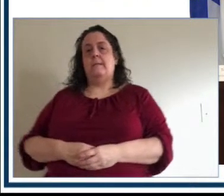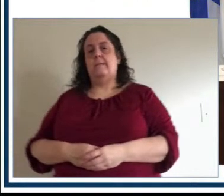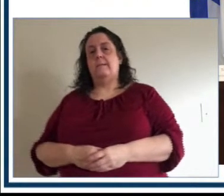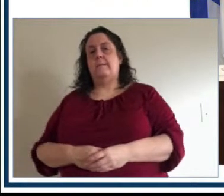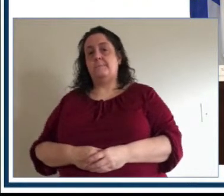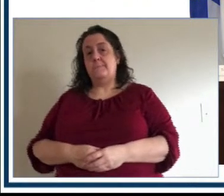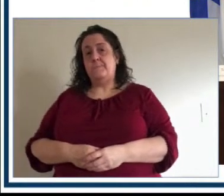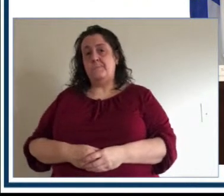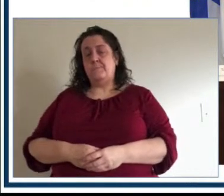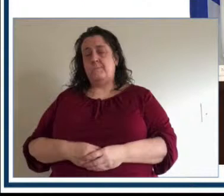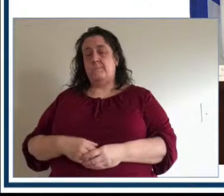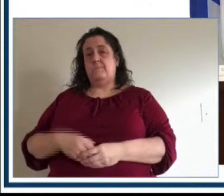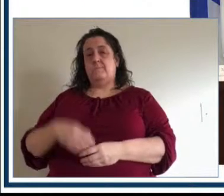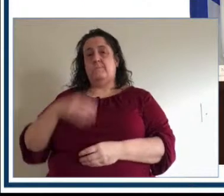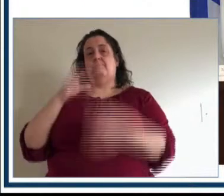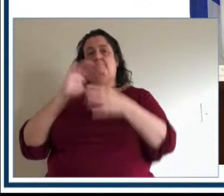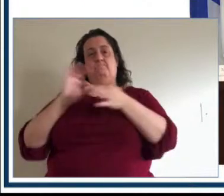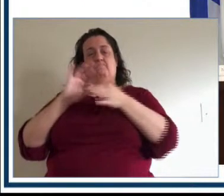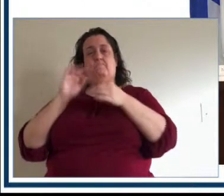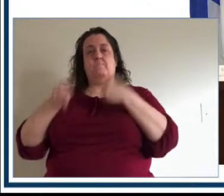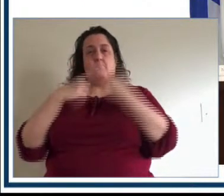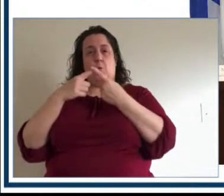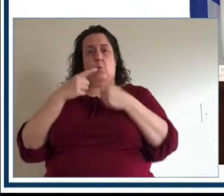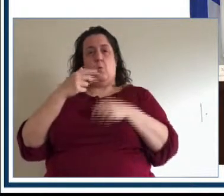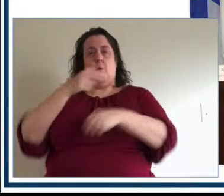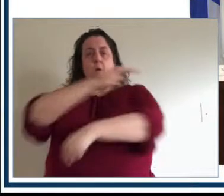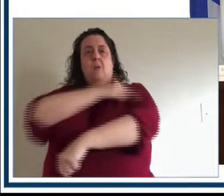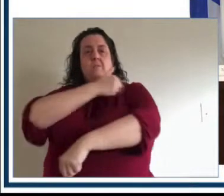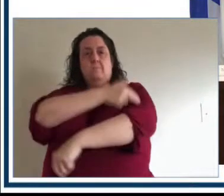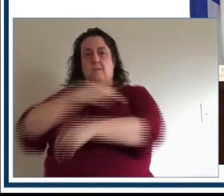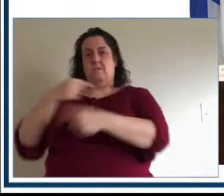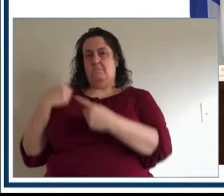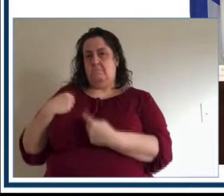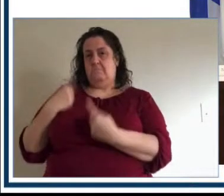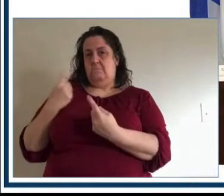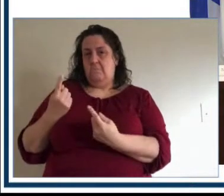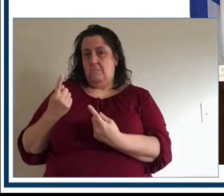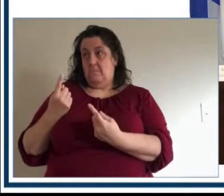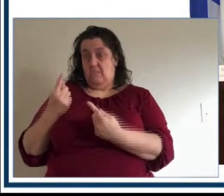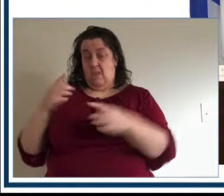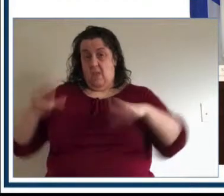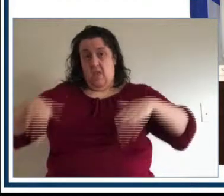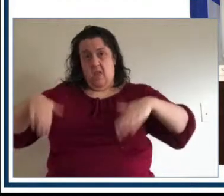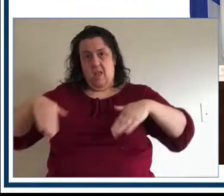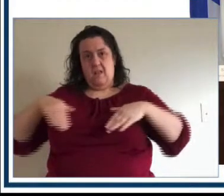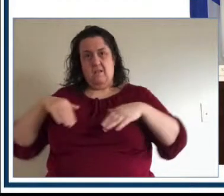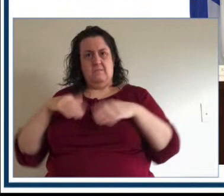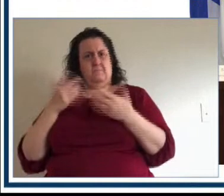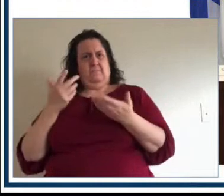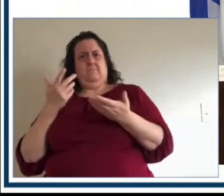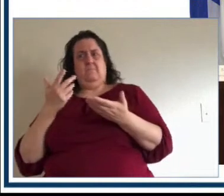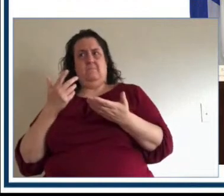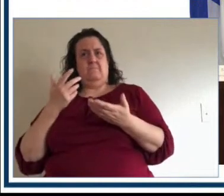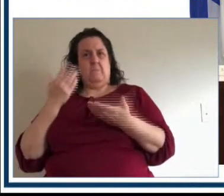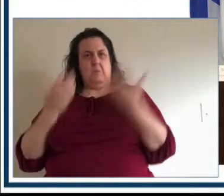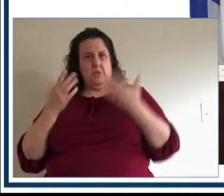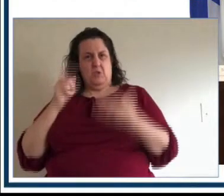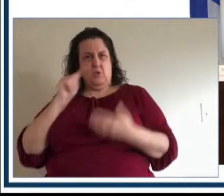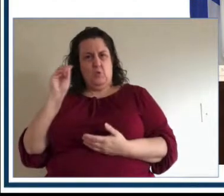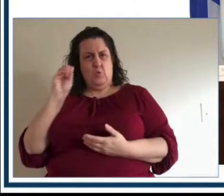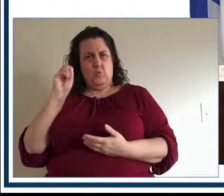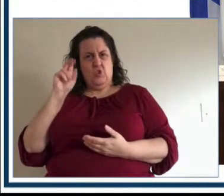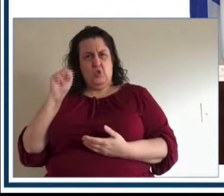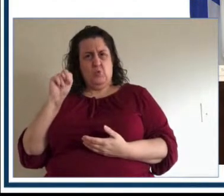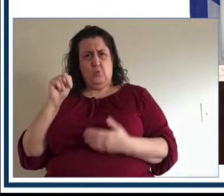past waves? It's been 2 or 3 weeks after a large increase in numbers before we've seen an increase in hospitalizations. Can you speak to